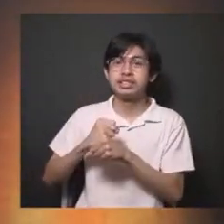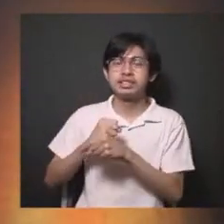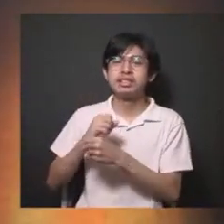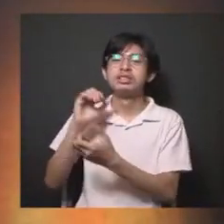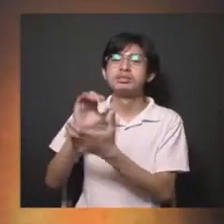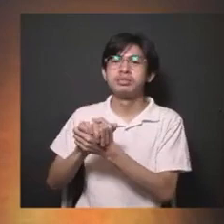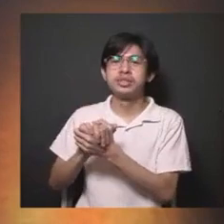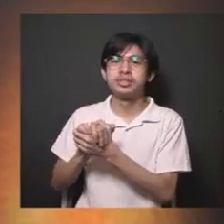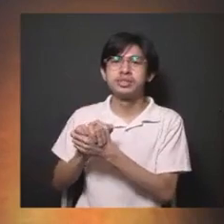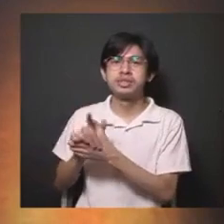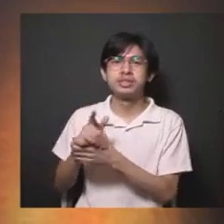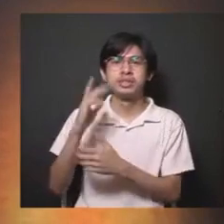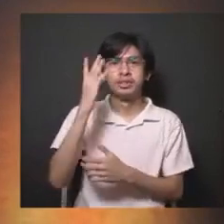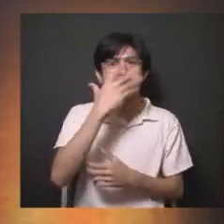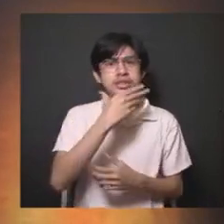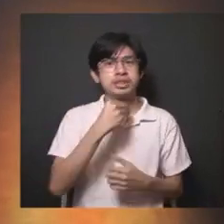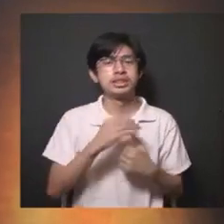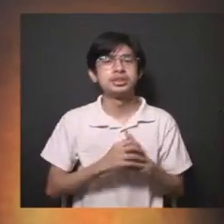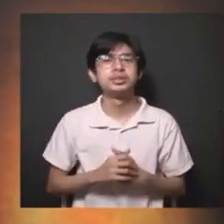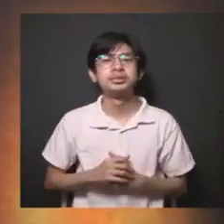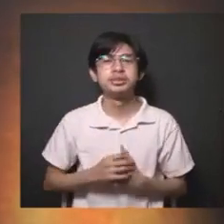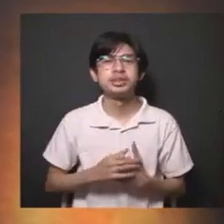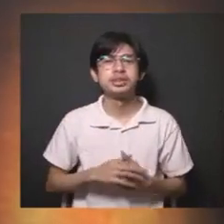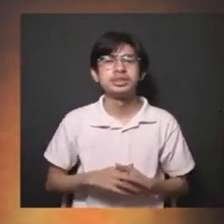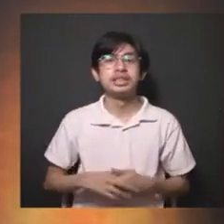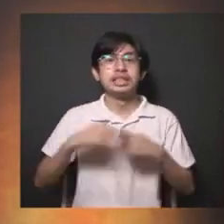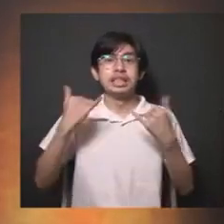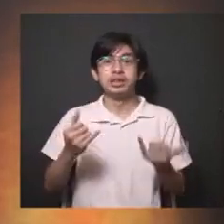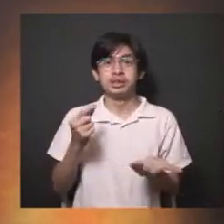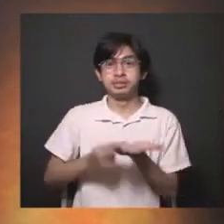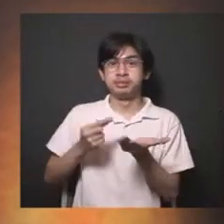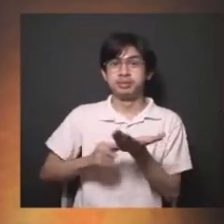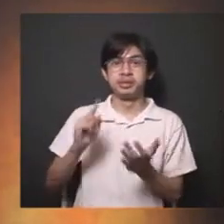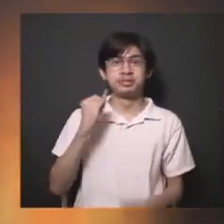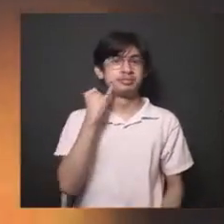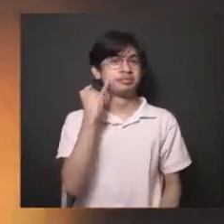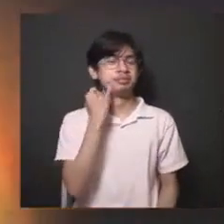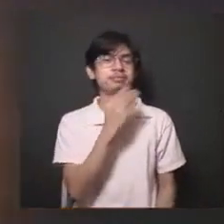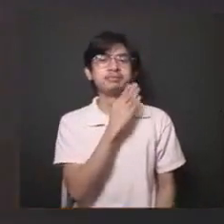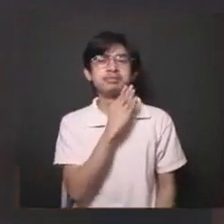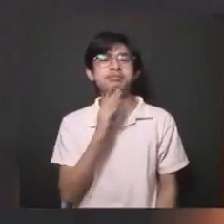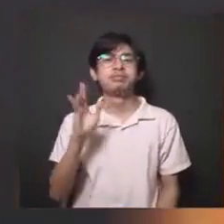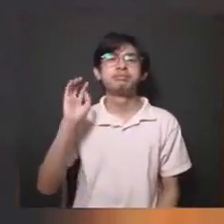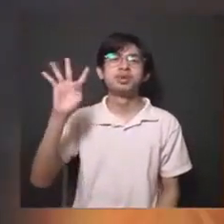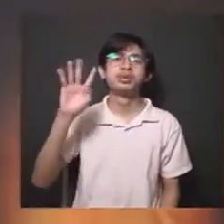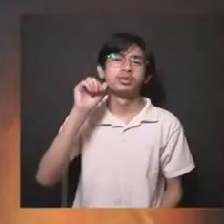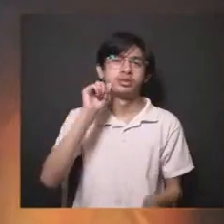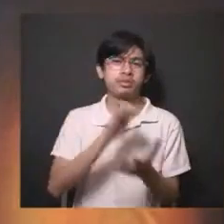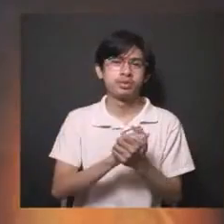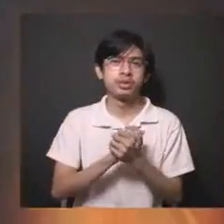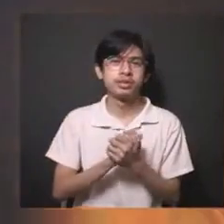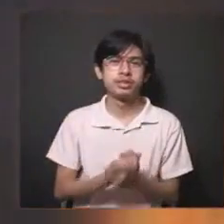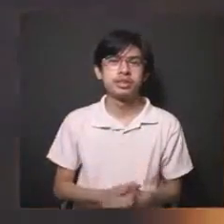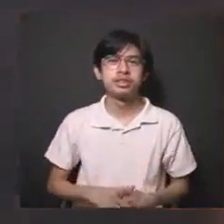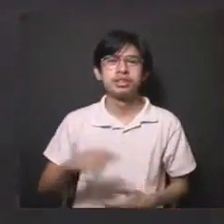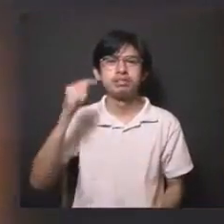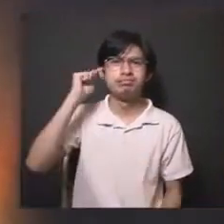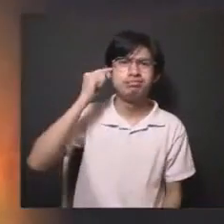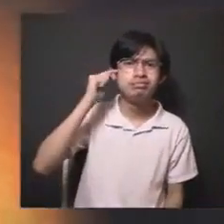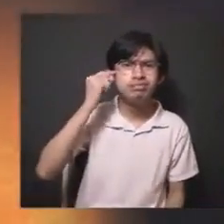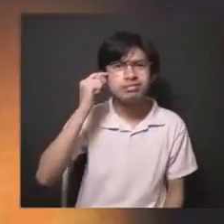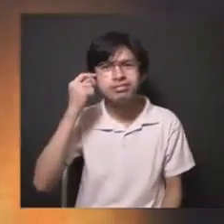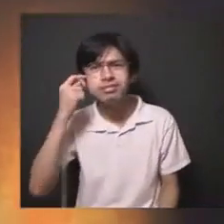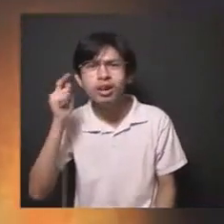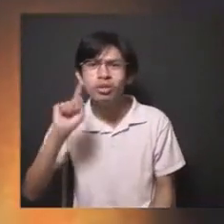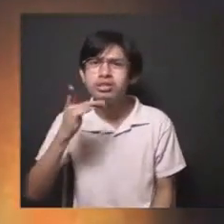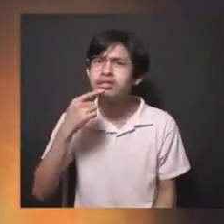first. Yes, Jacob had 4 wives. Because I don't want some of you thinking here na, sabi sa Bible, pwede 4 wives.